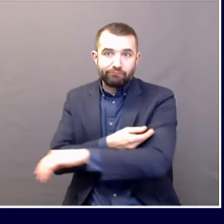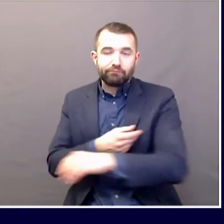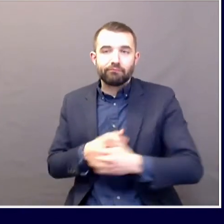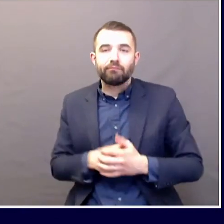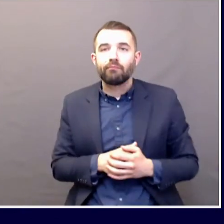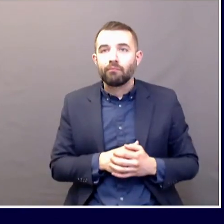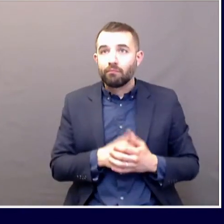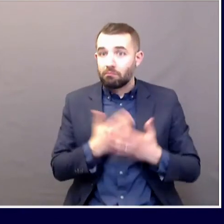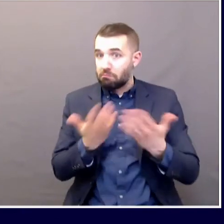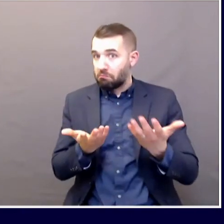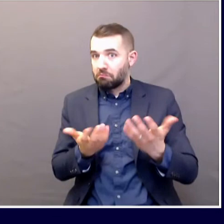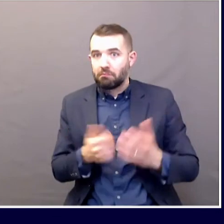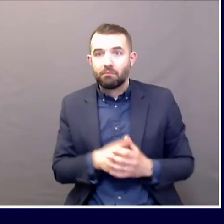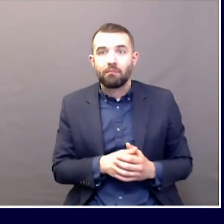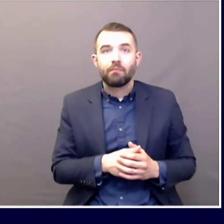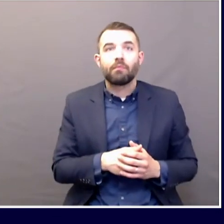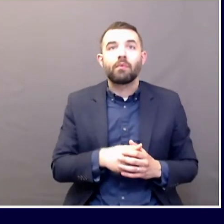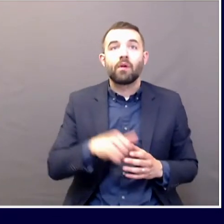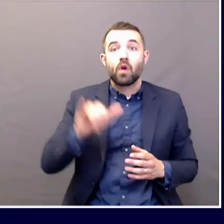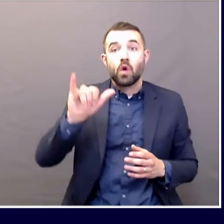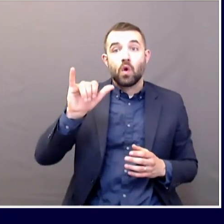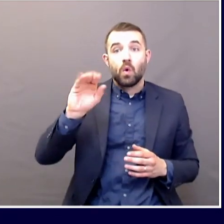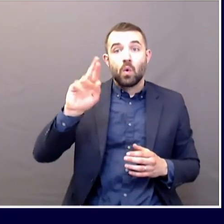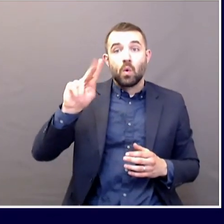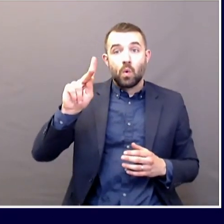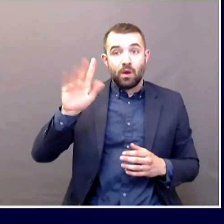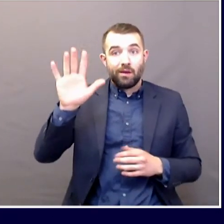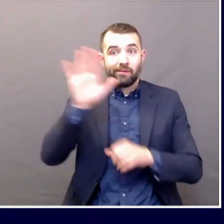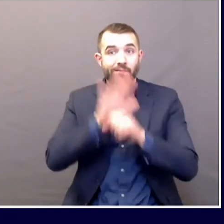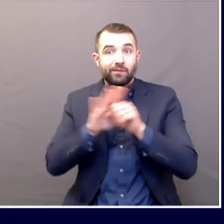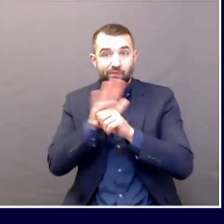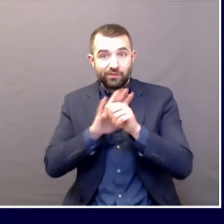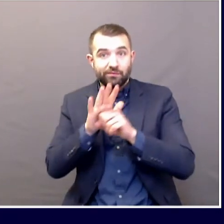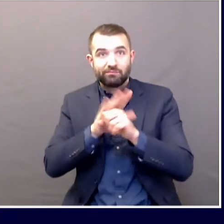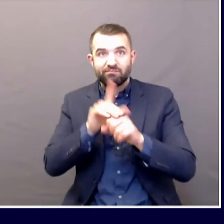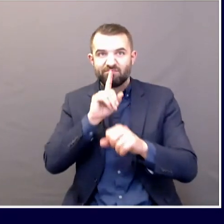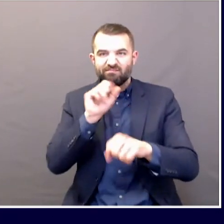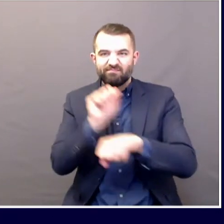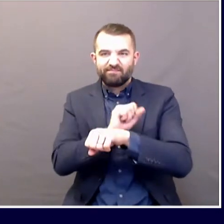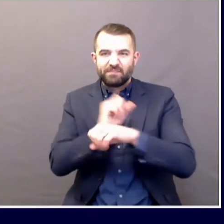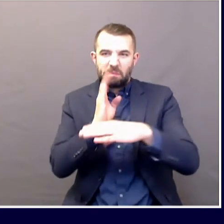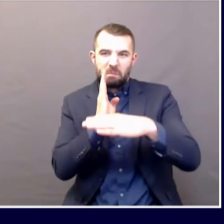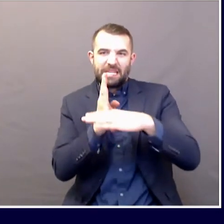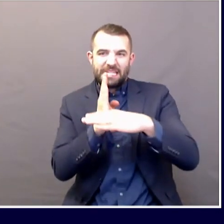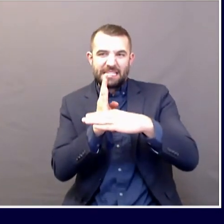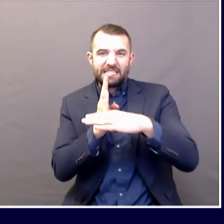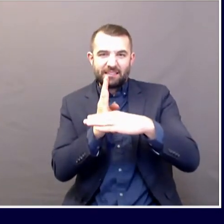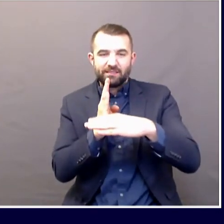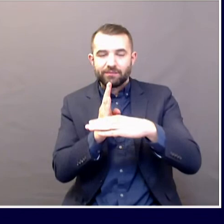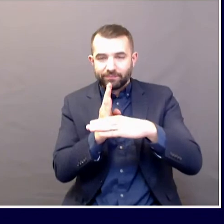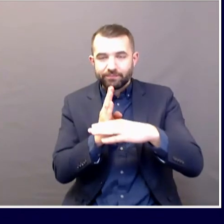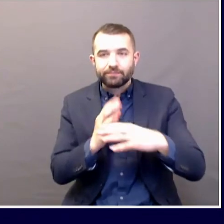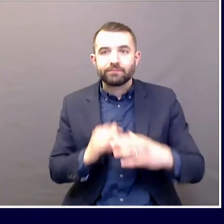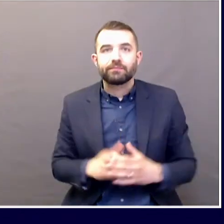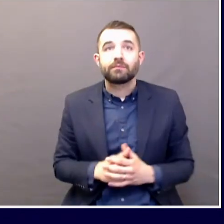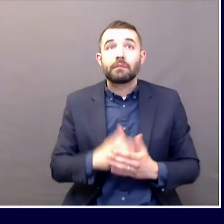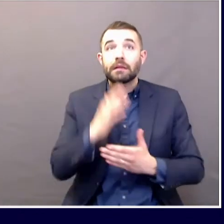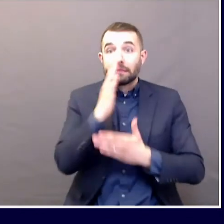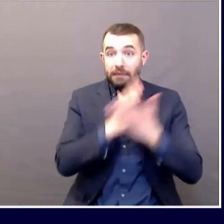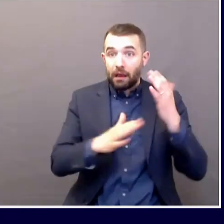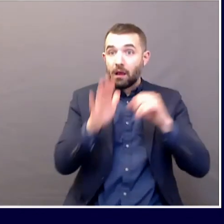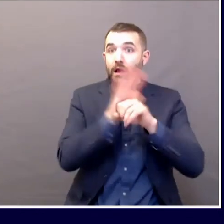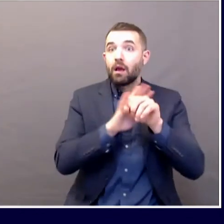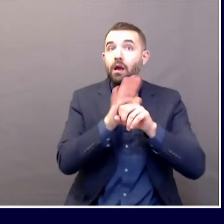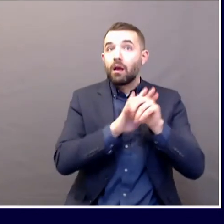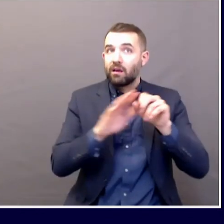at the metric that we've been really zeroed in on, which is the percentage of those 70 and over within that county who have received their first shot.